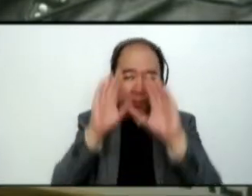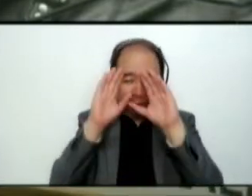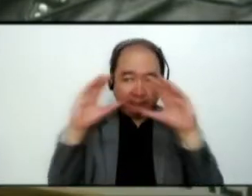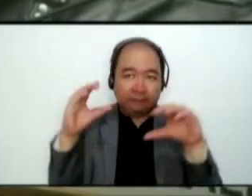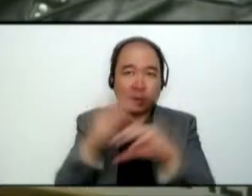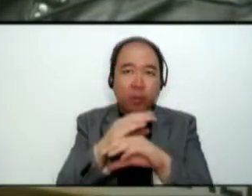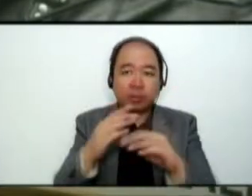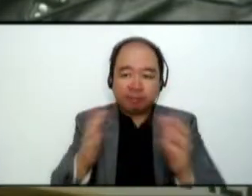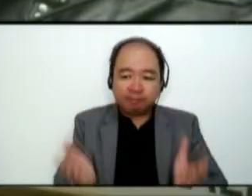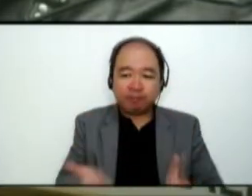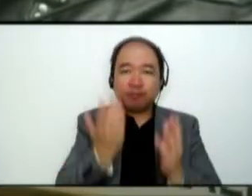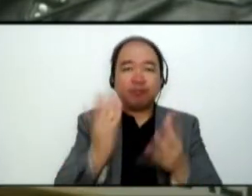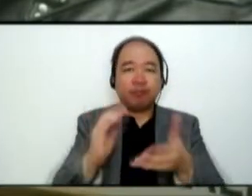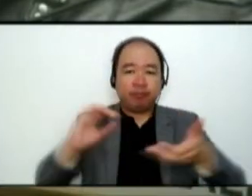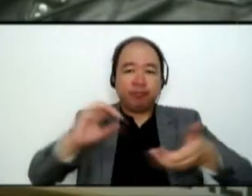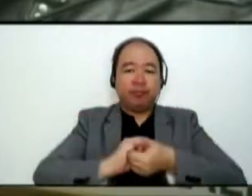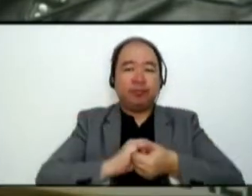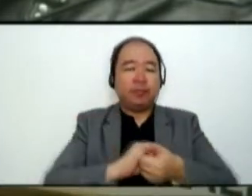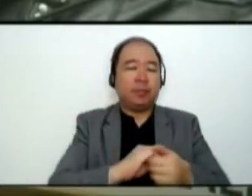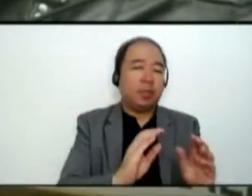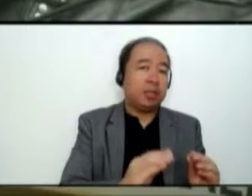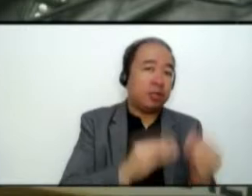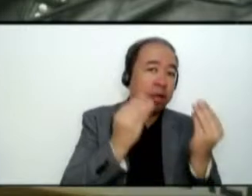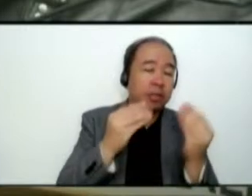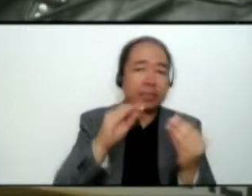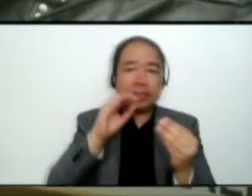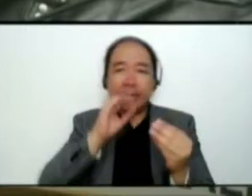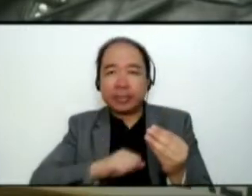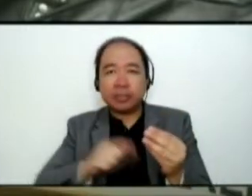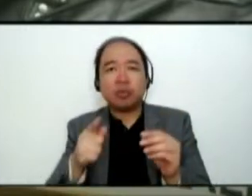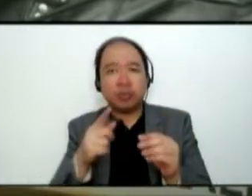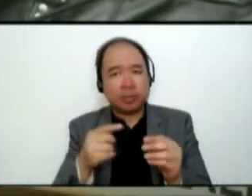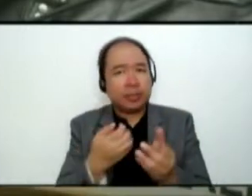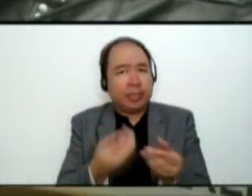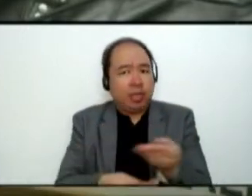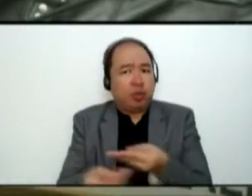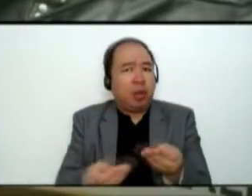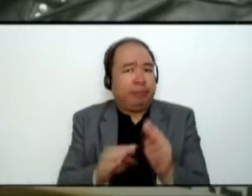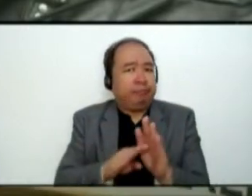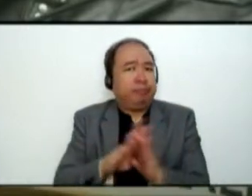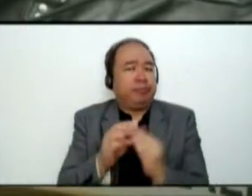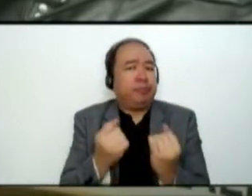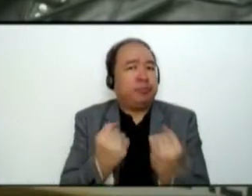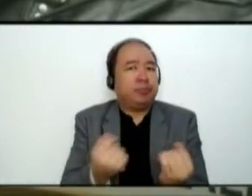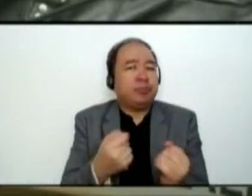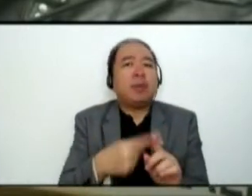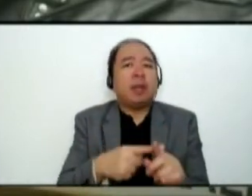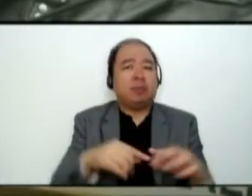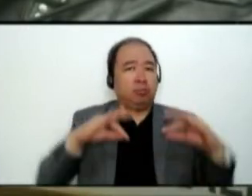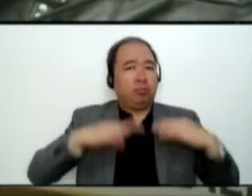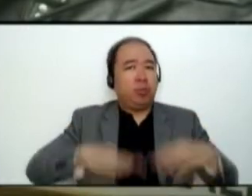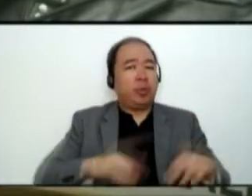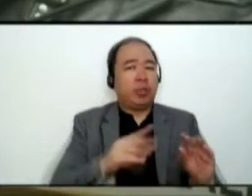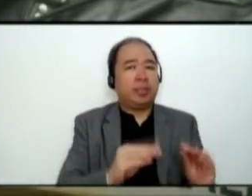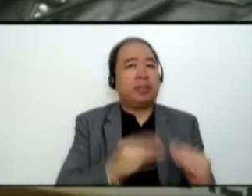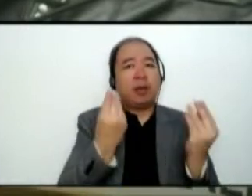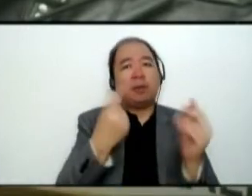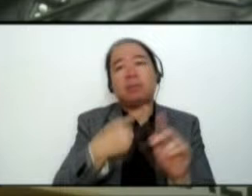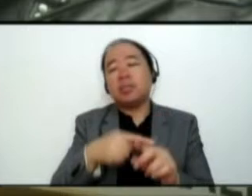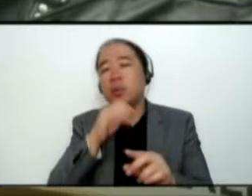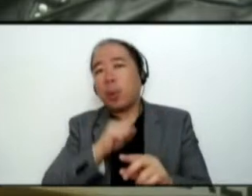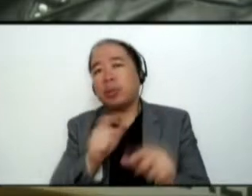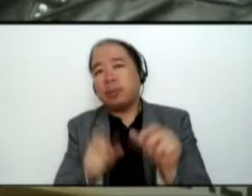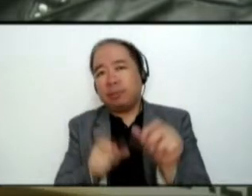intergenerational solidarity, fostering economic resilience, and ensuring the well-being of both younger and older